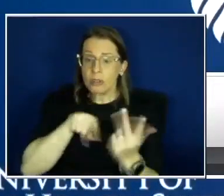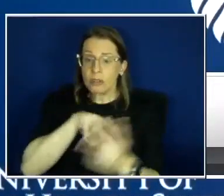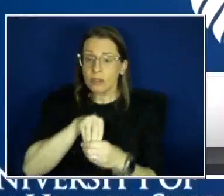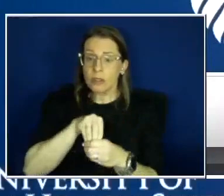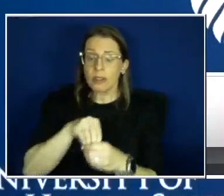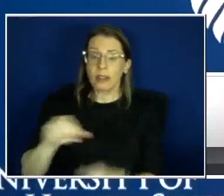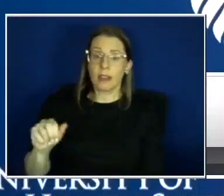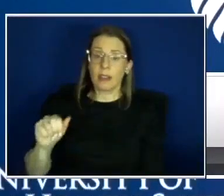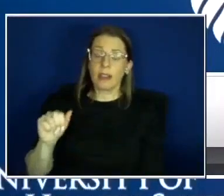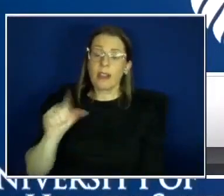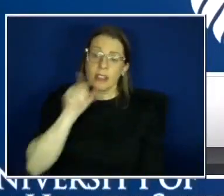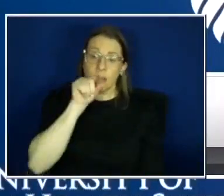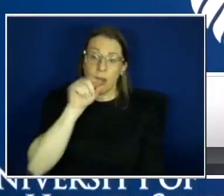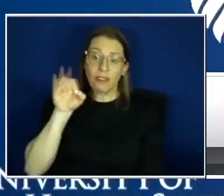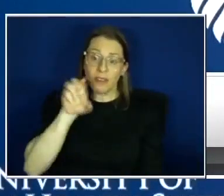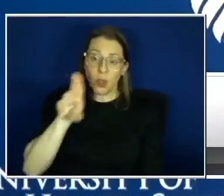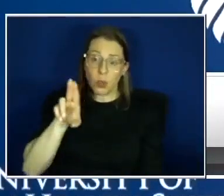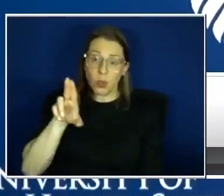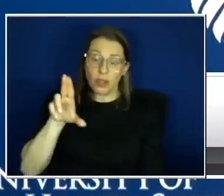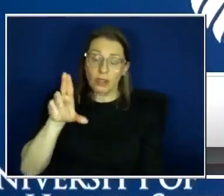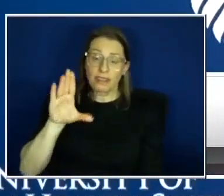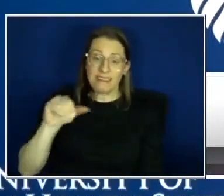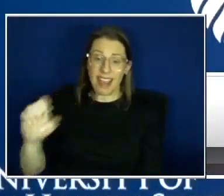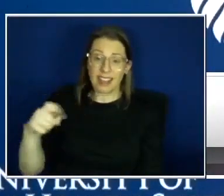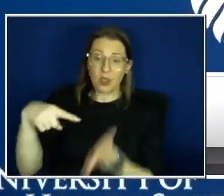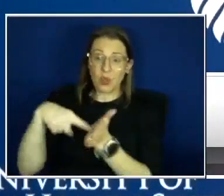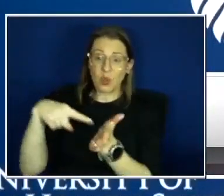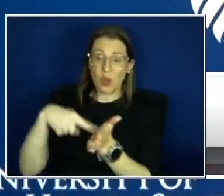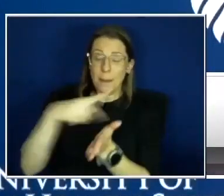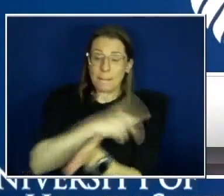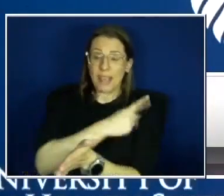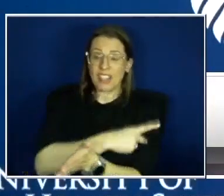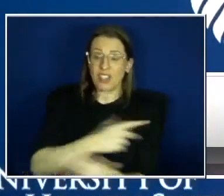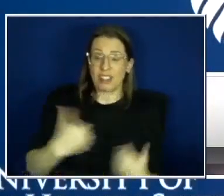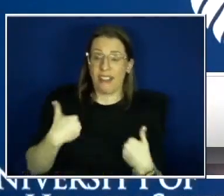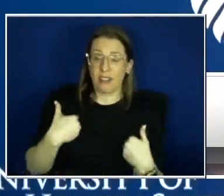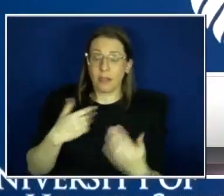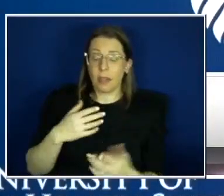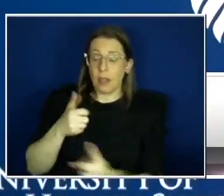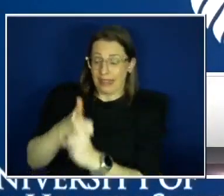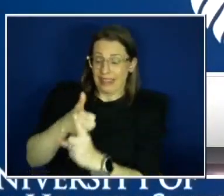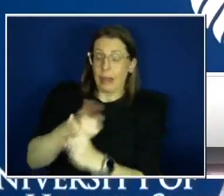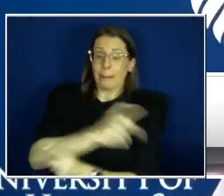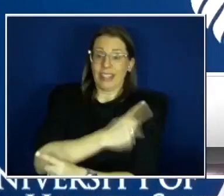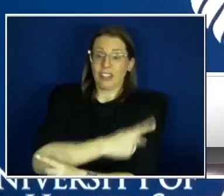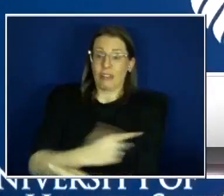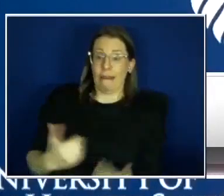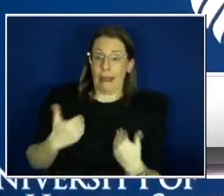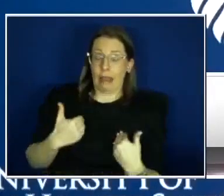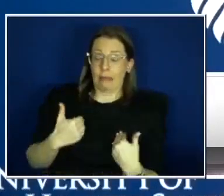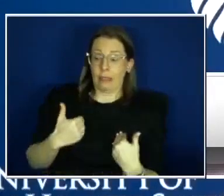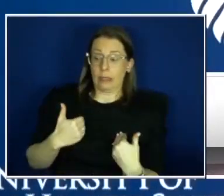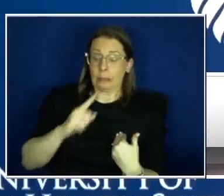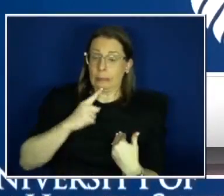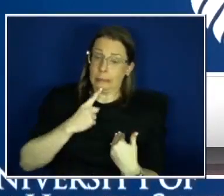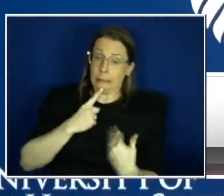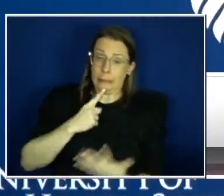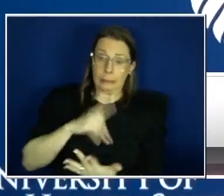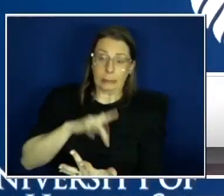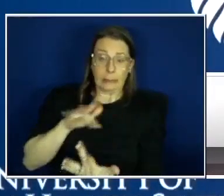influenza case was due to patients having the patient having significant contact